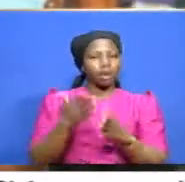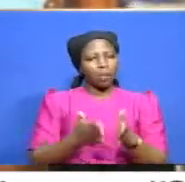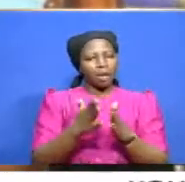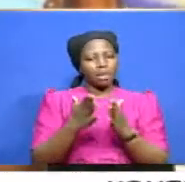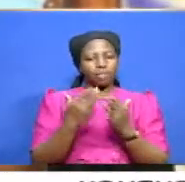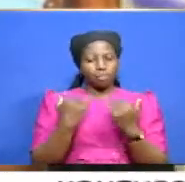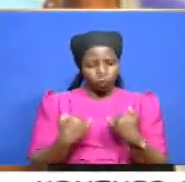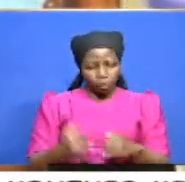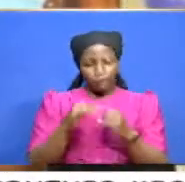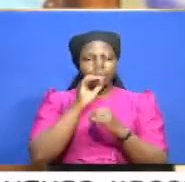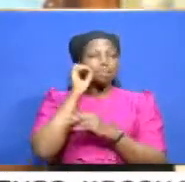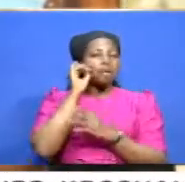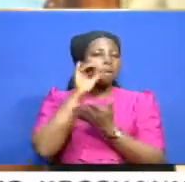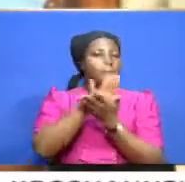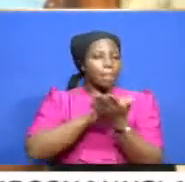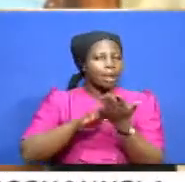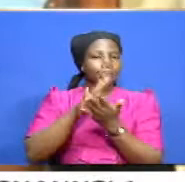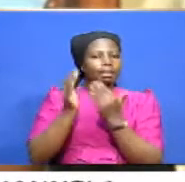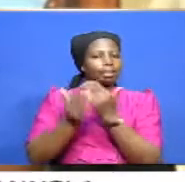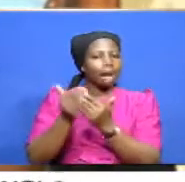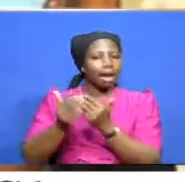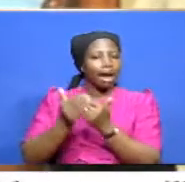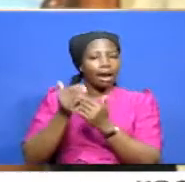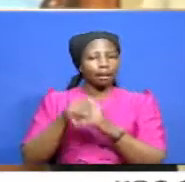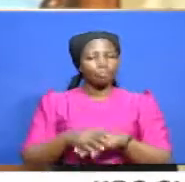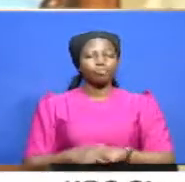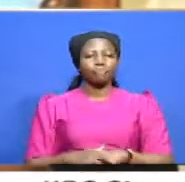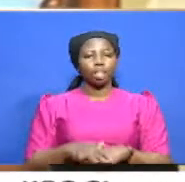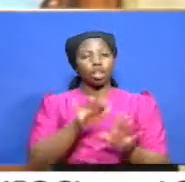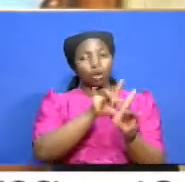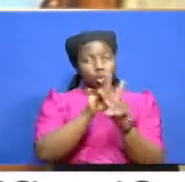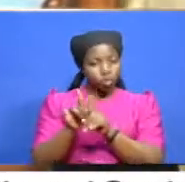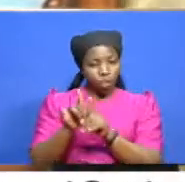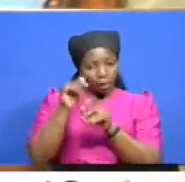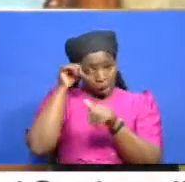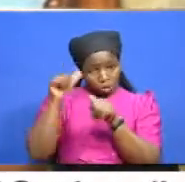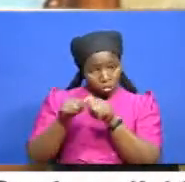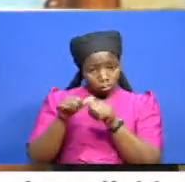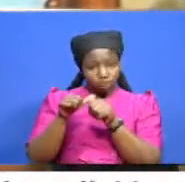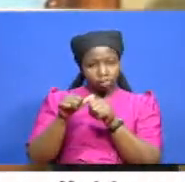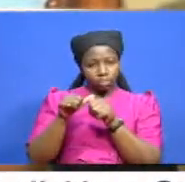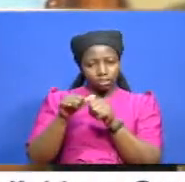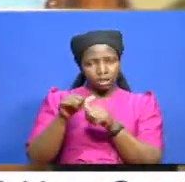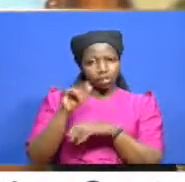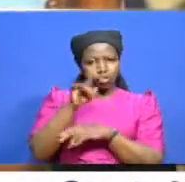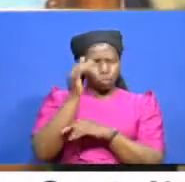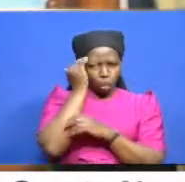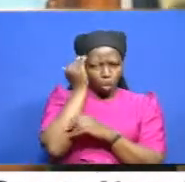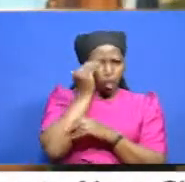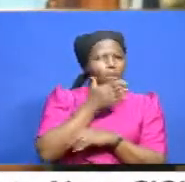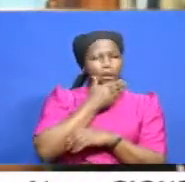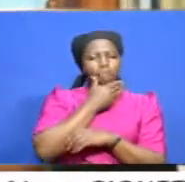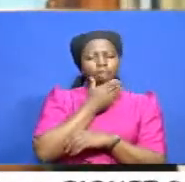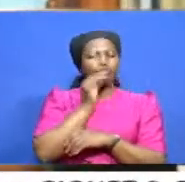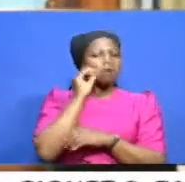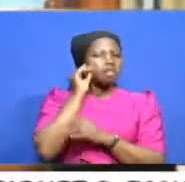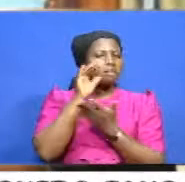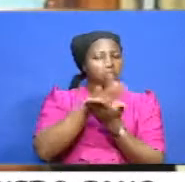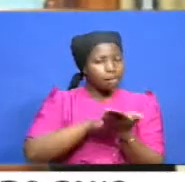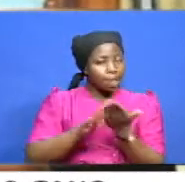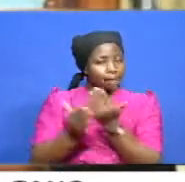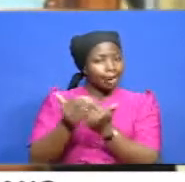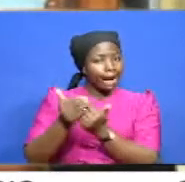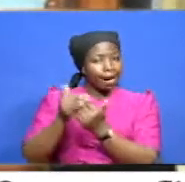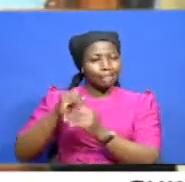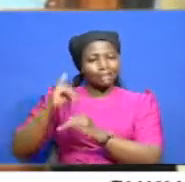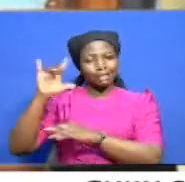care intervention. And also because you know home-based care is 9 times cheaper than institutional